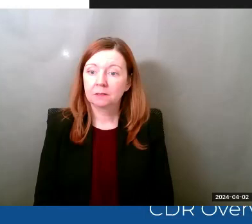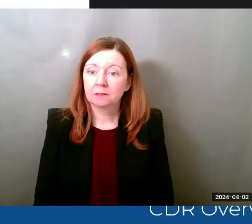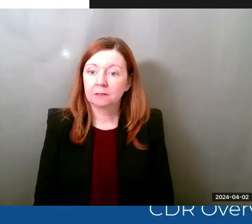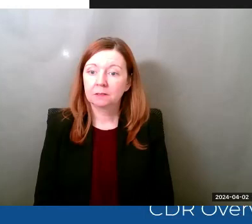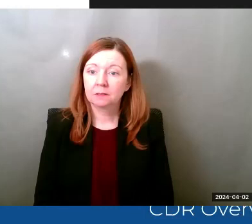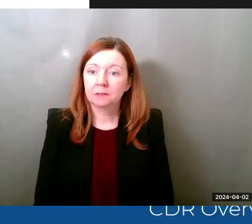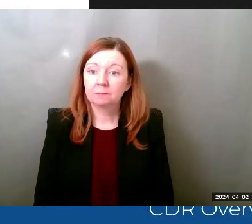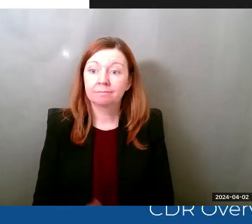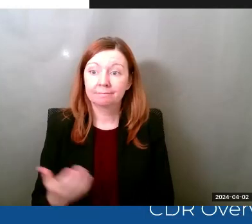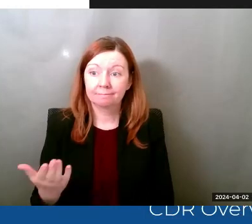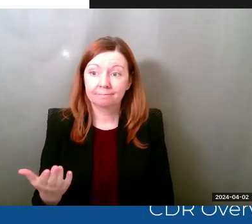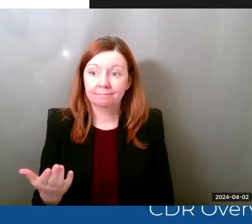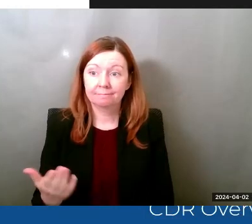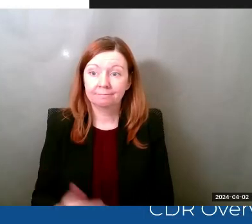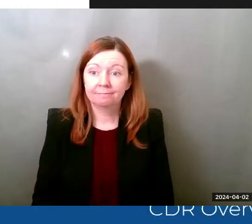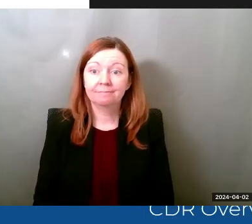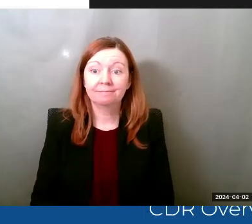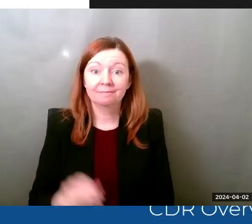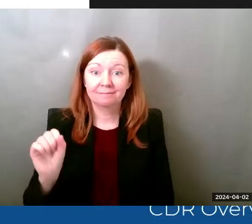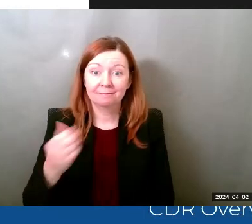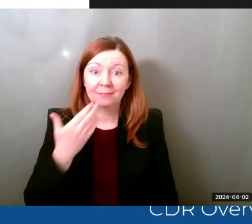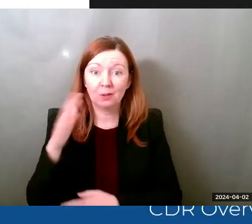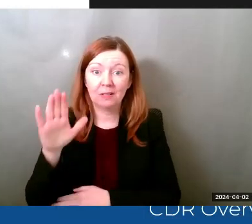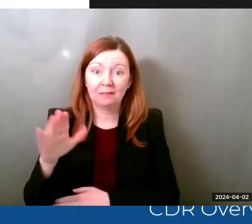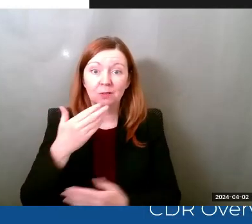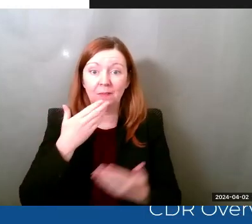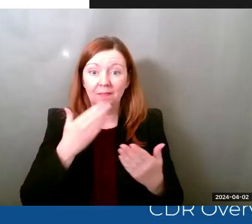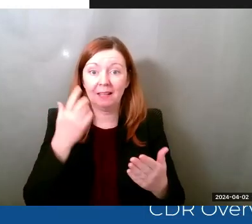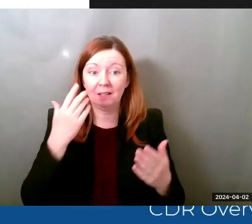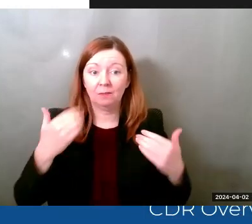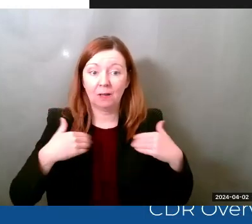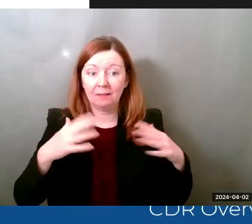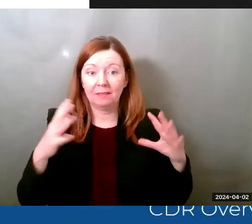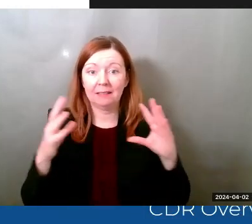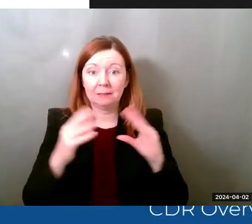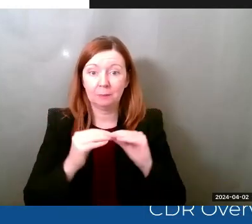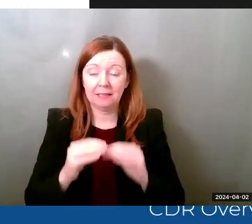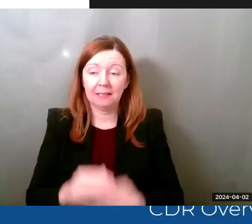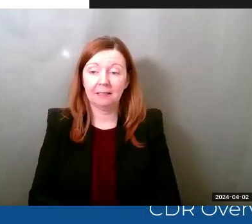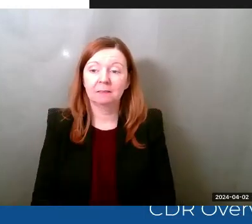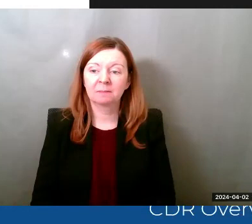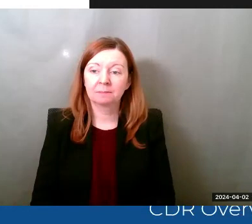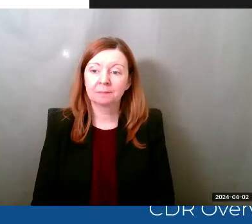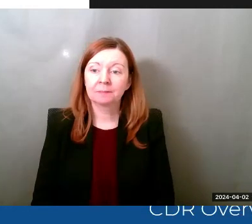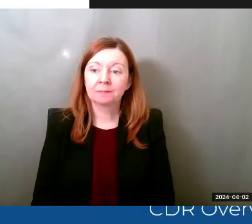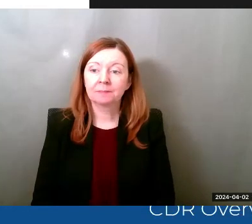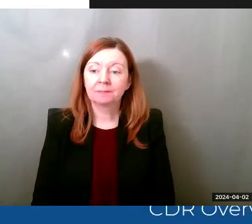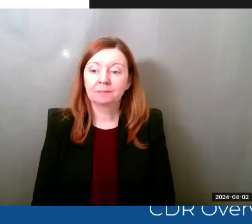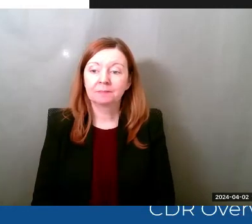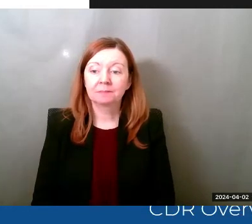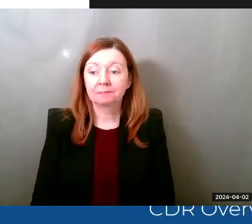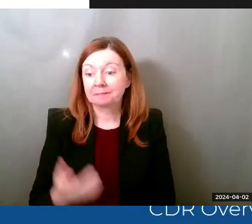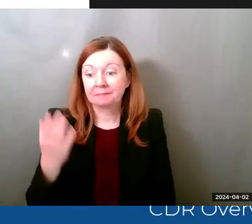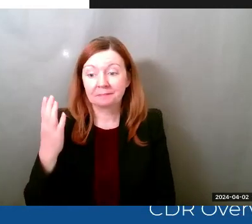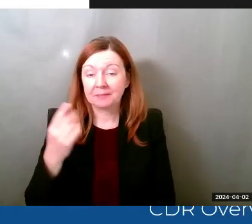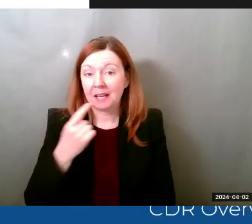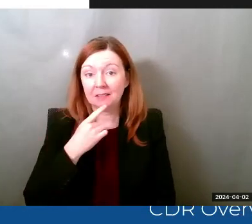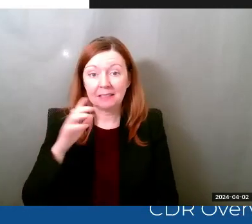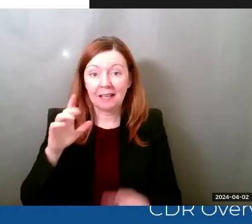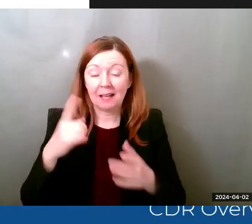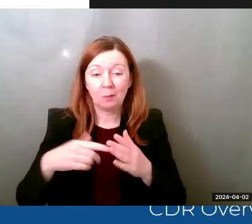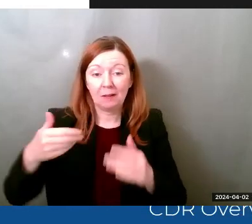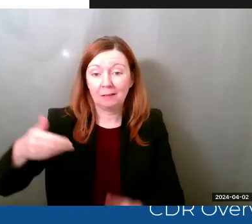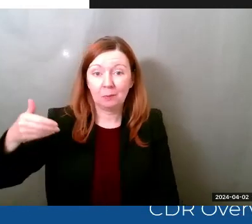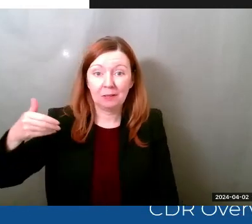Robin, you should be able to unmute. Yes, good afternoon. Thank you for having this meeting. I just will echo what the